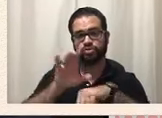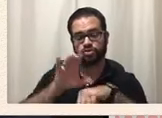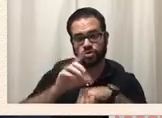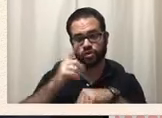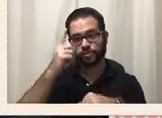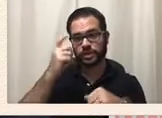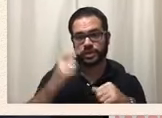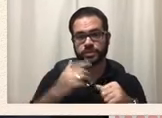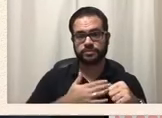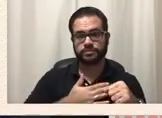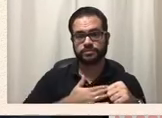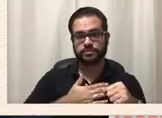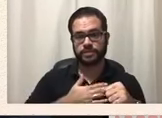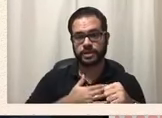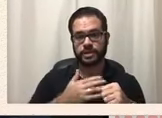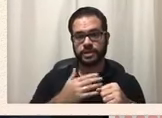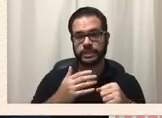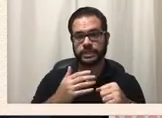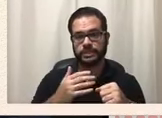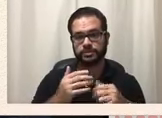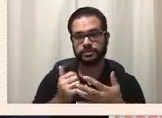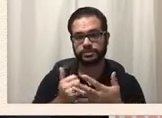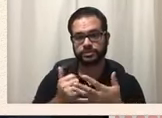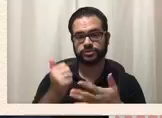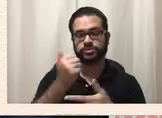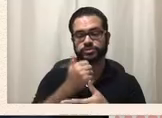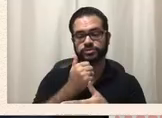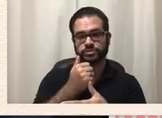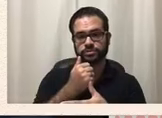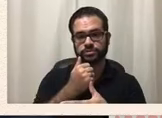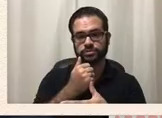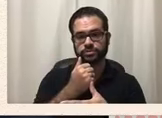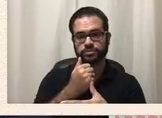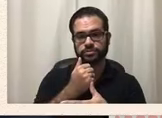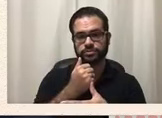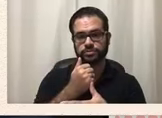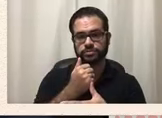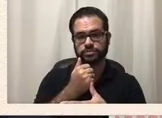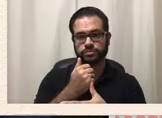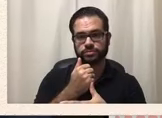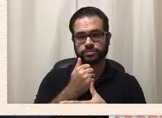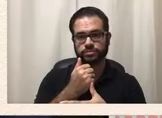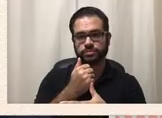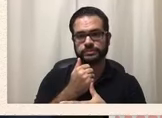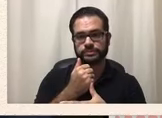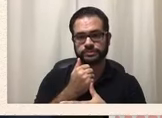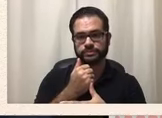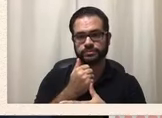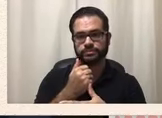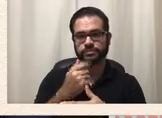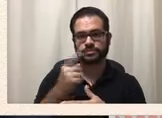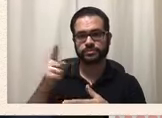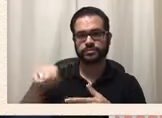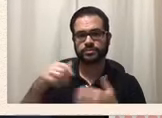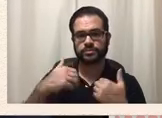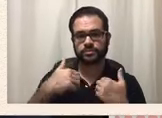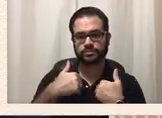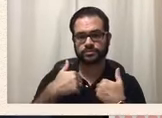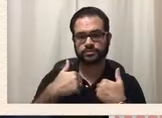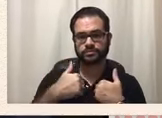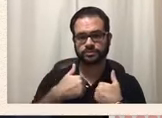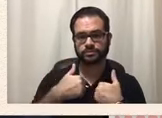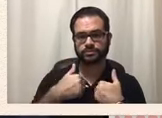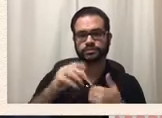pastor, Paul, he has a daughter with special needs.